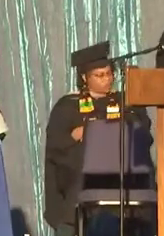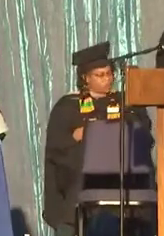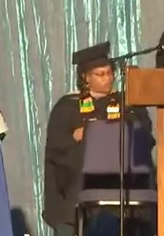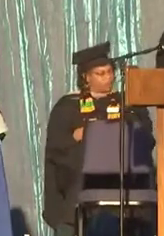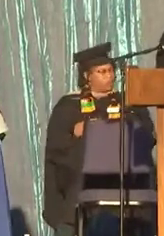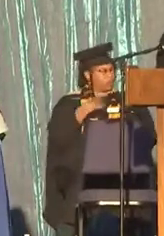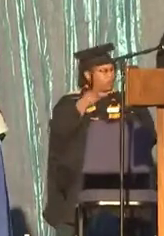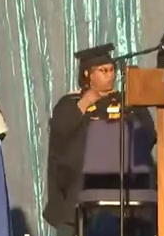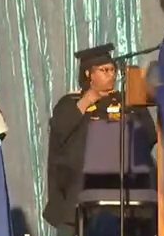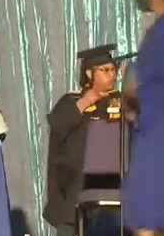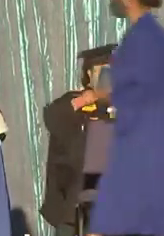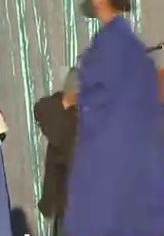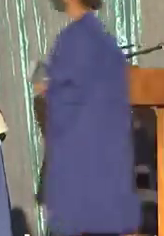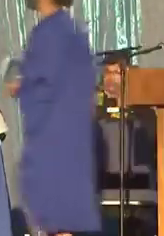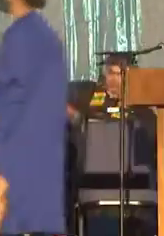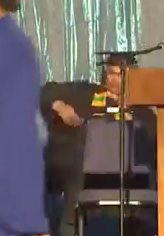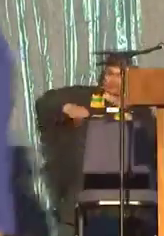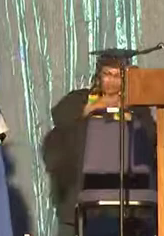Alexis Maxey.